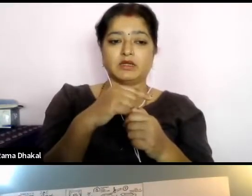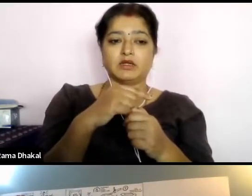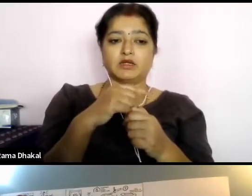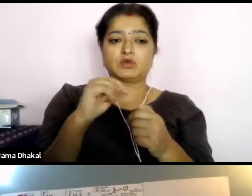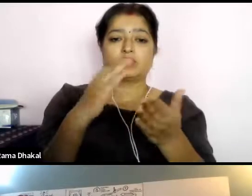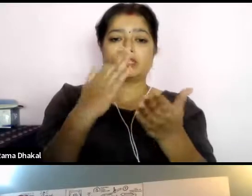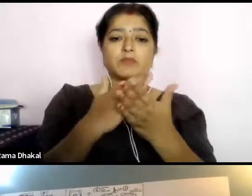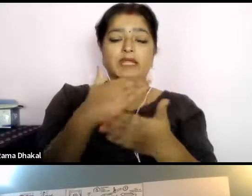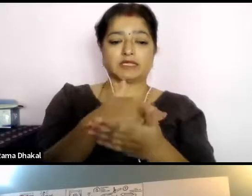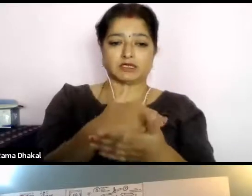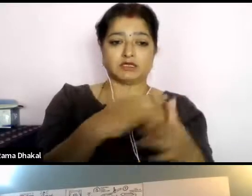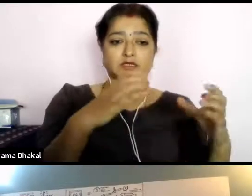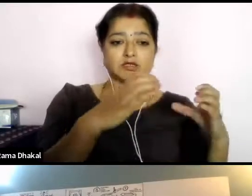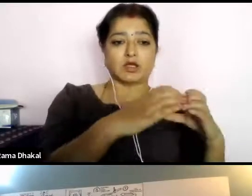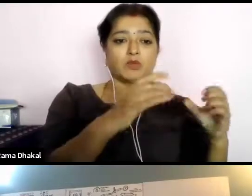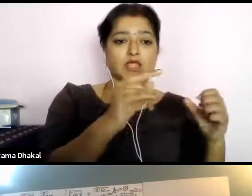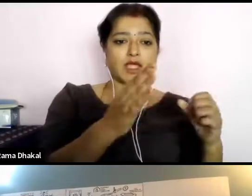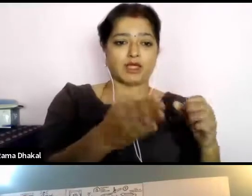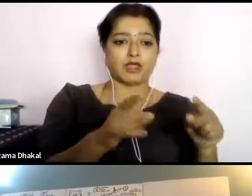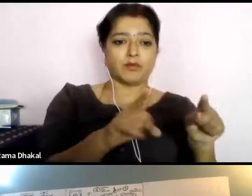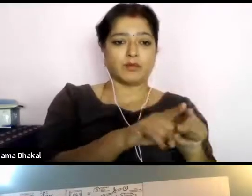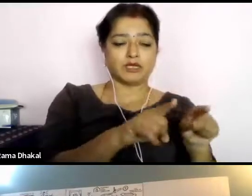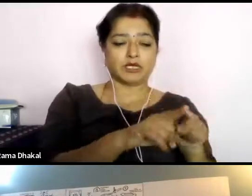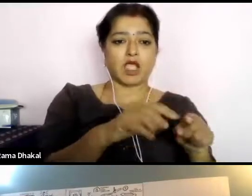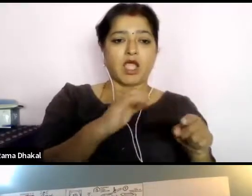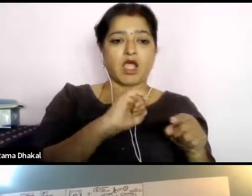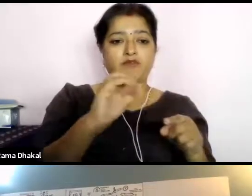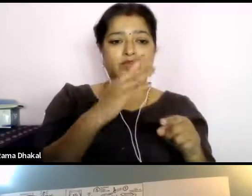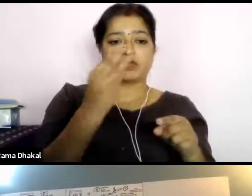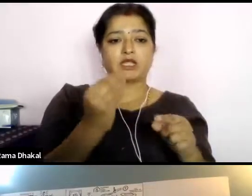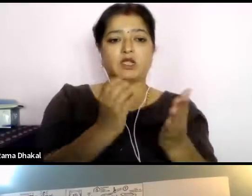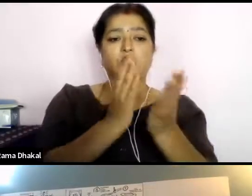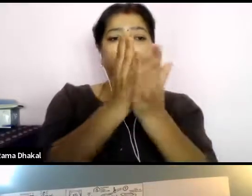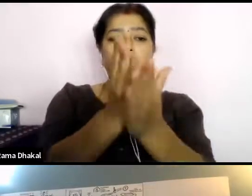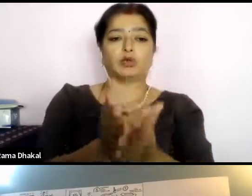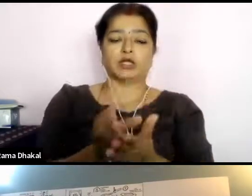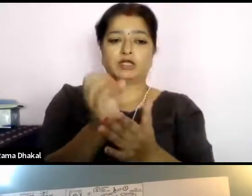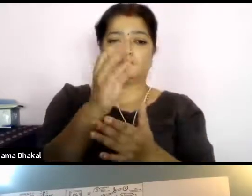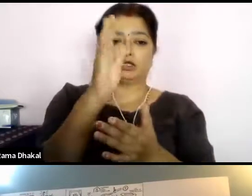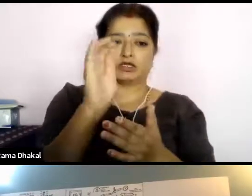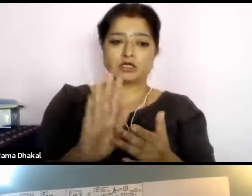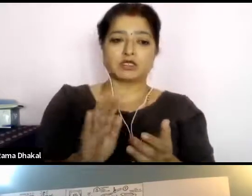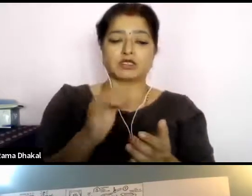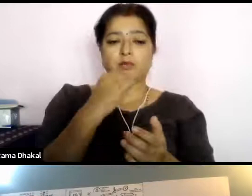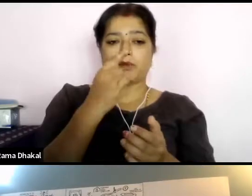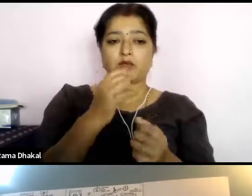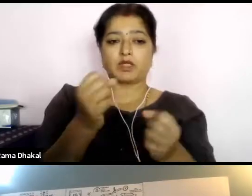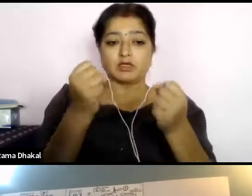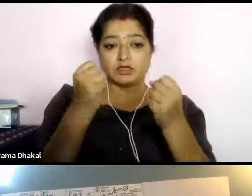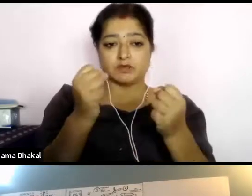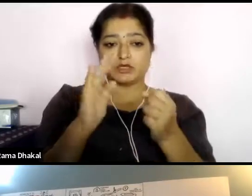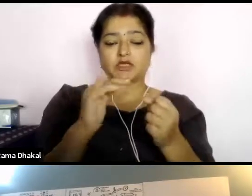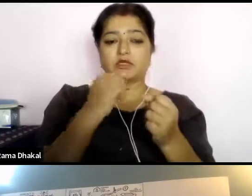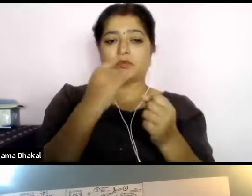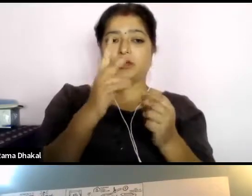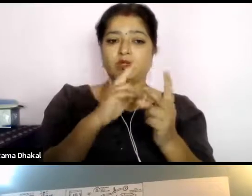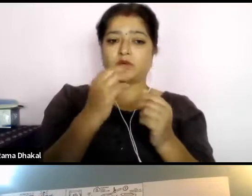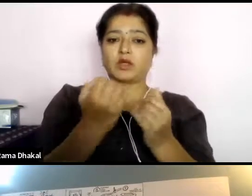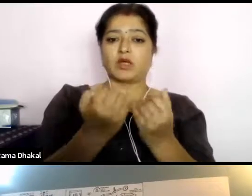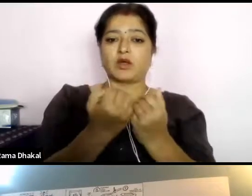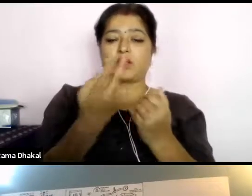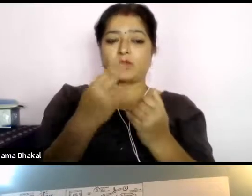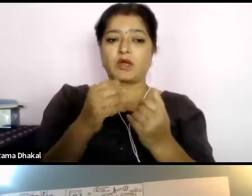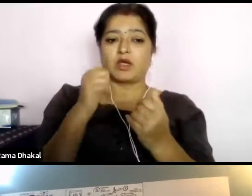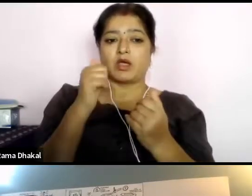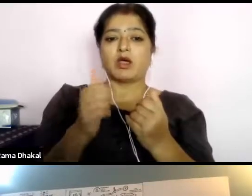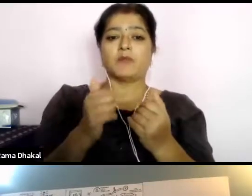I continue, I'd like to announce that our other panelist is here. I'd just like to do a quick introduction before I move on. So